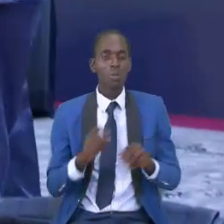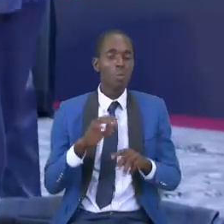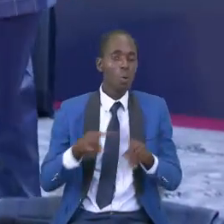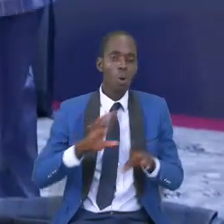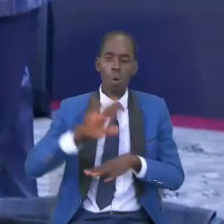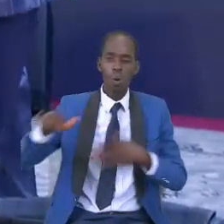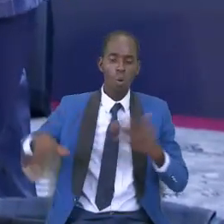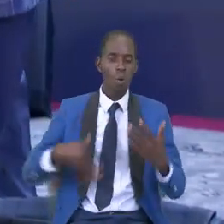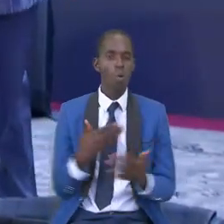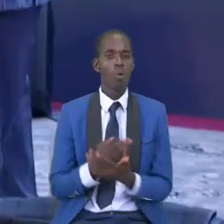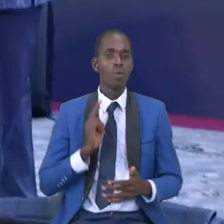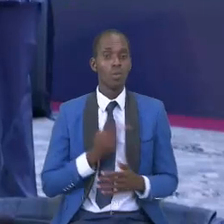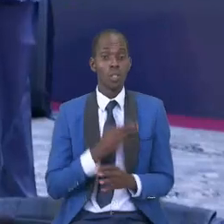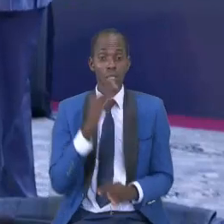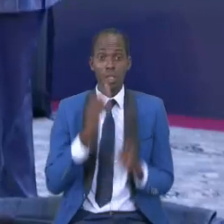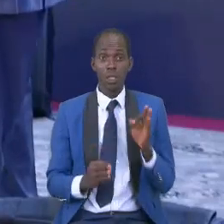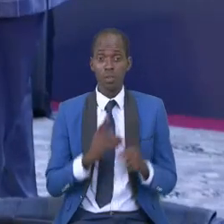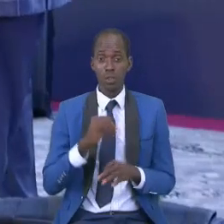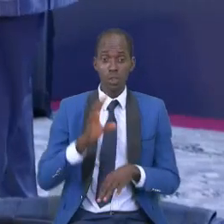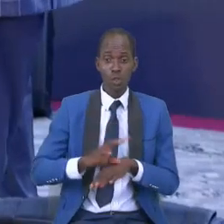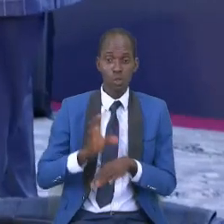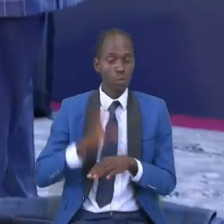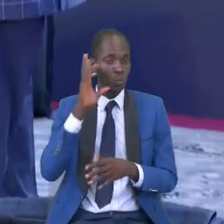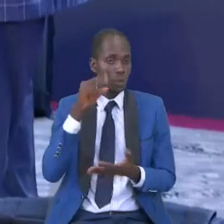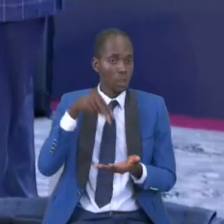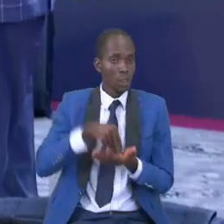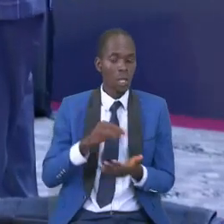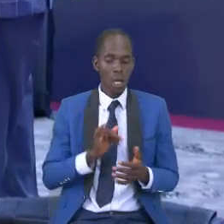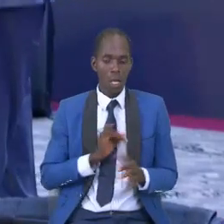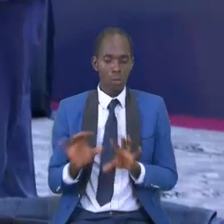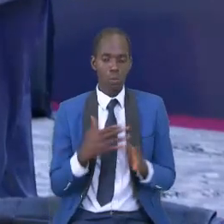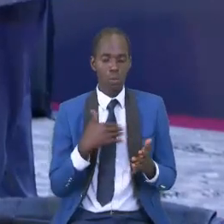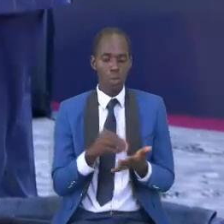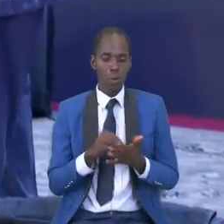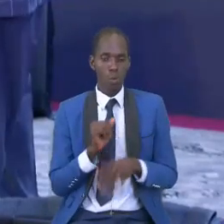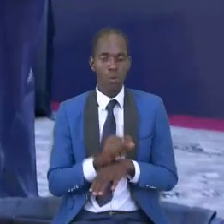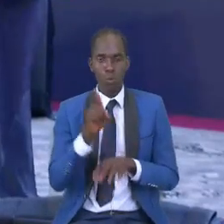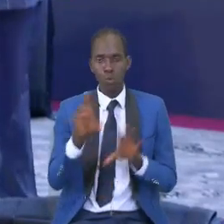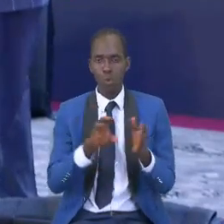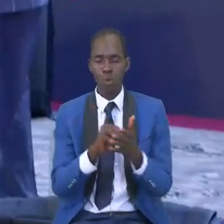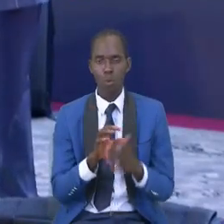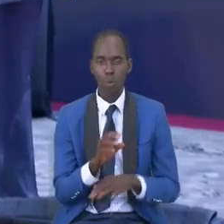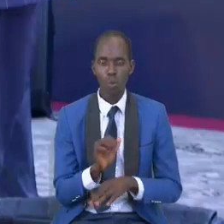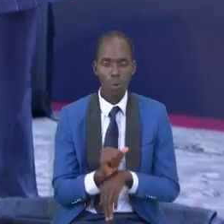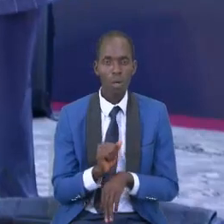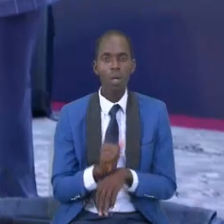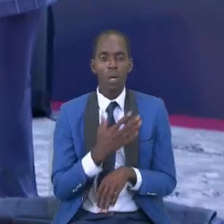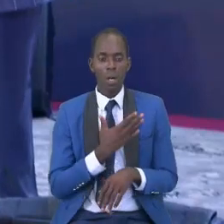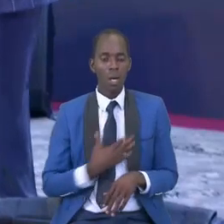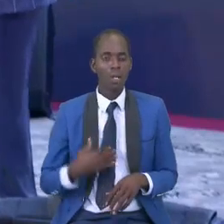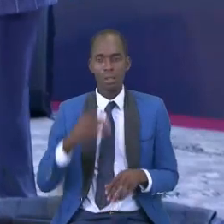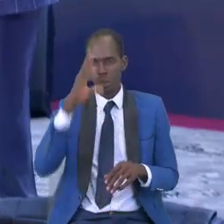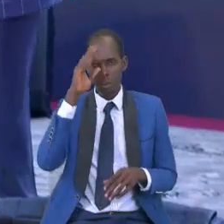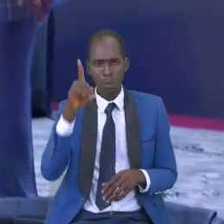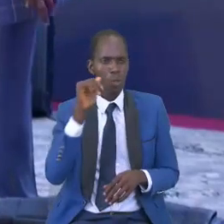whole church will get up and you do your part, I do my part, he does his part, and she does her part, in no time